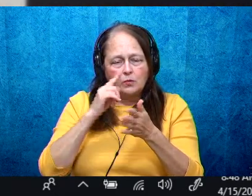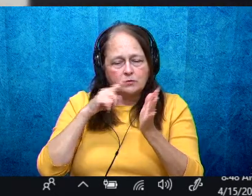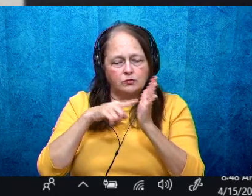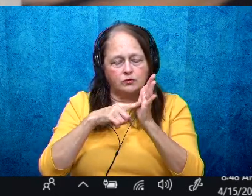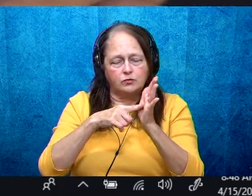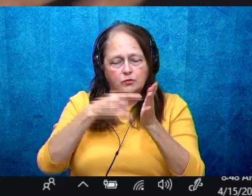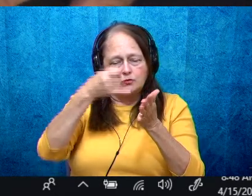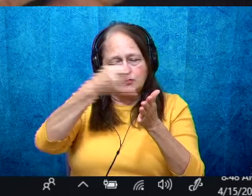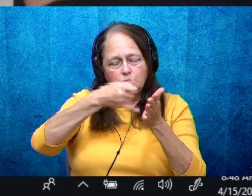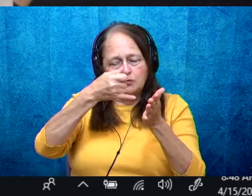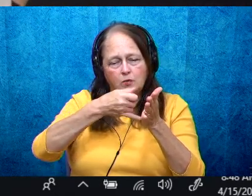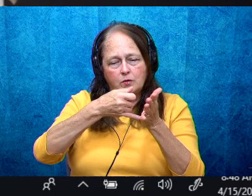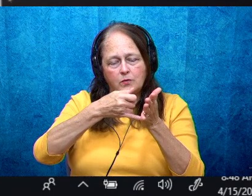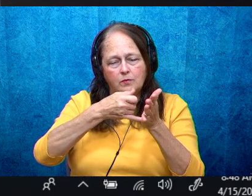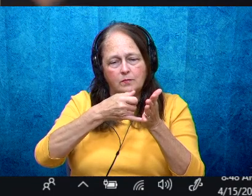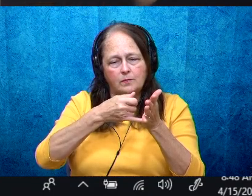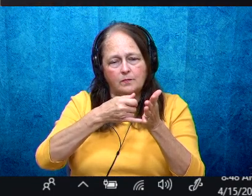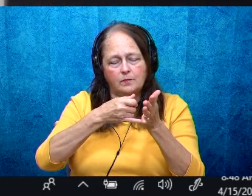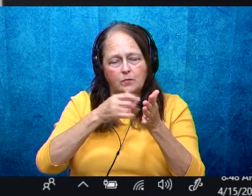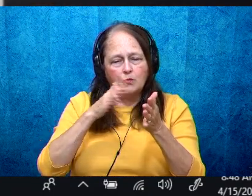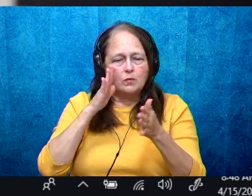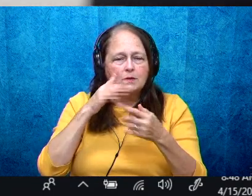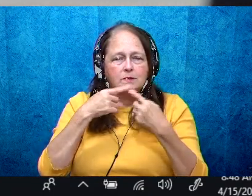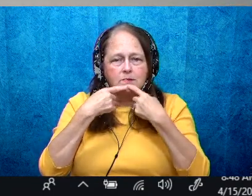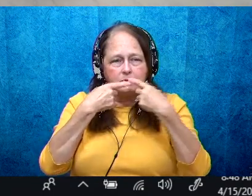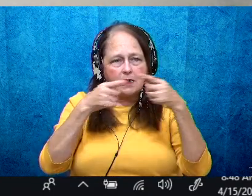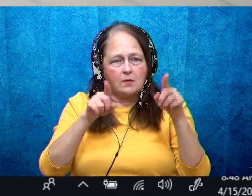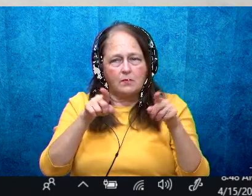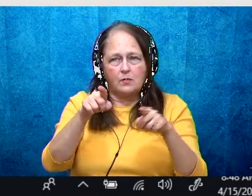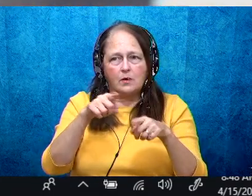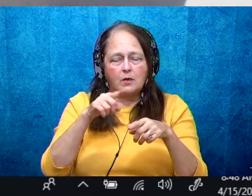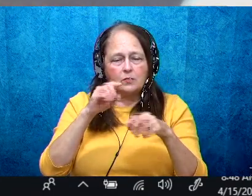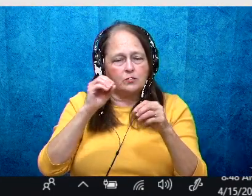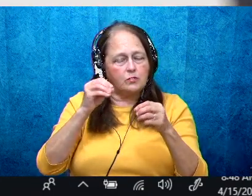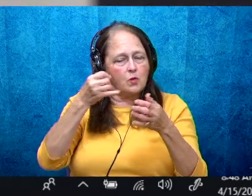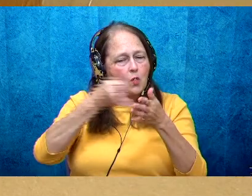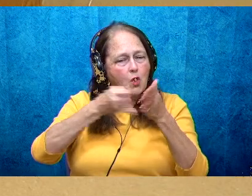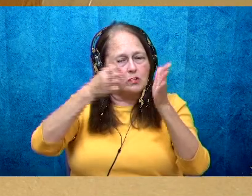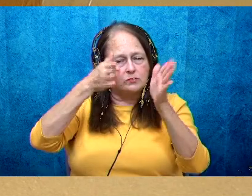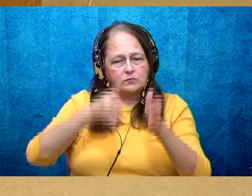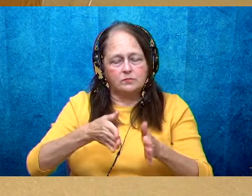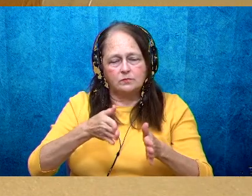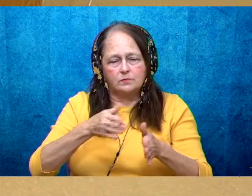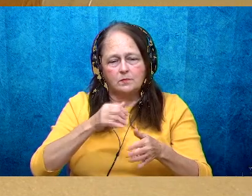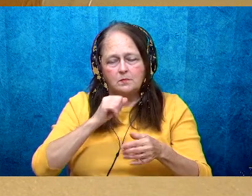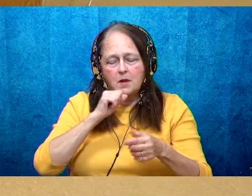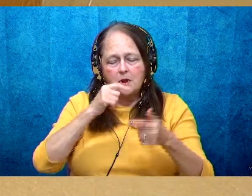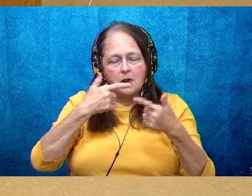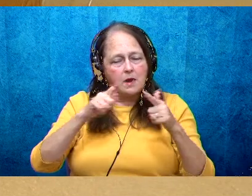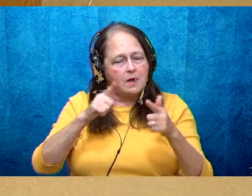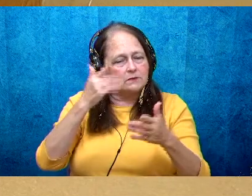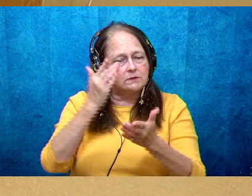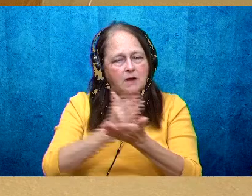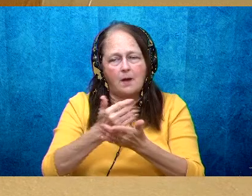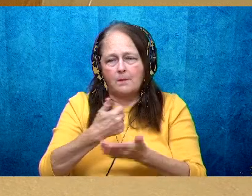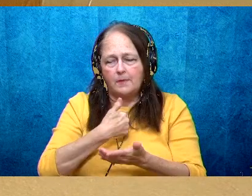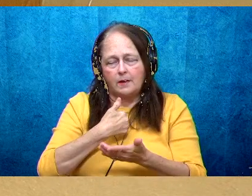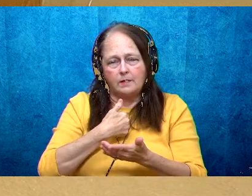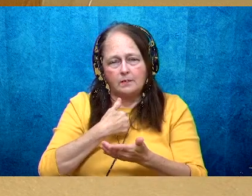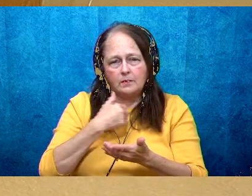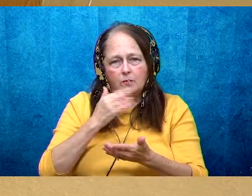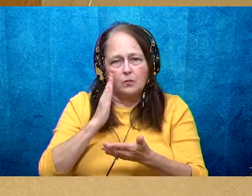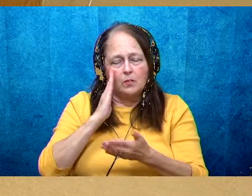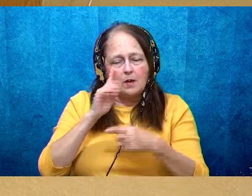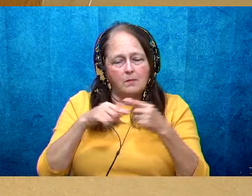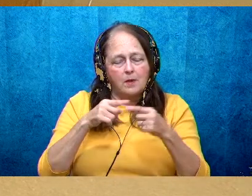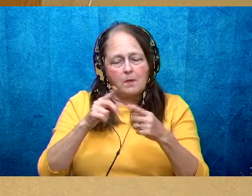a diagram. Let me preface this by telling you guys, I am no artist, but I don't let that stop me. It's not necessarily